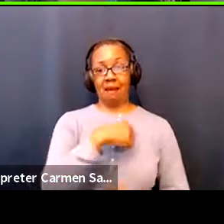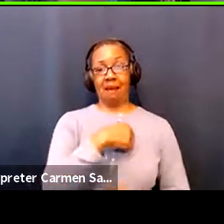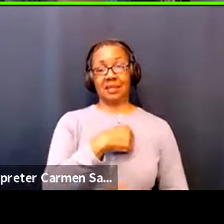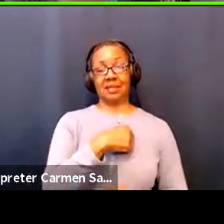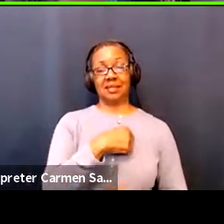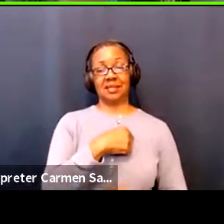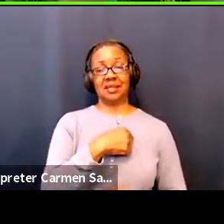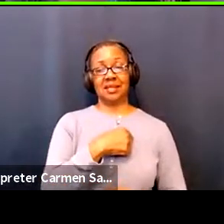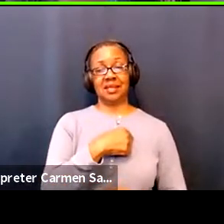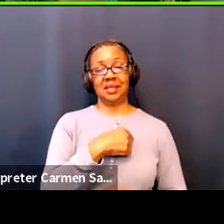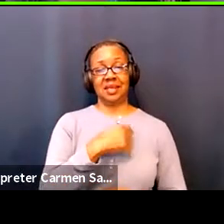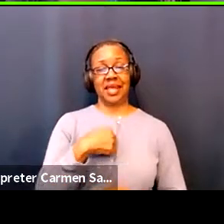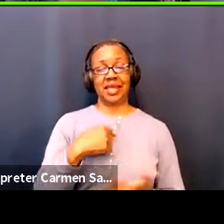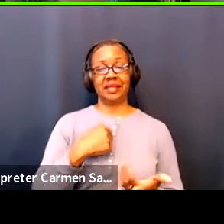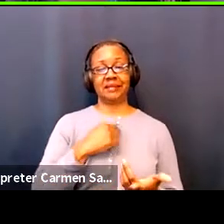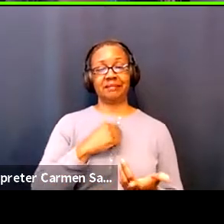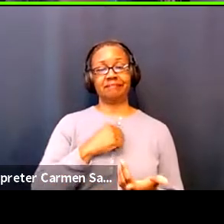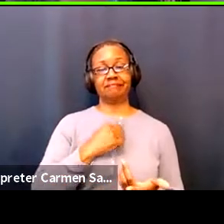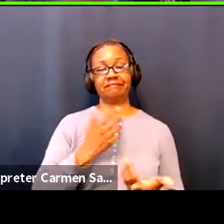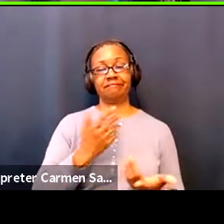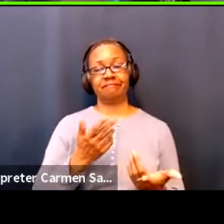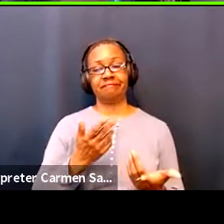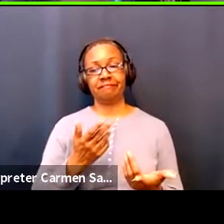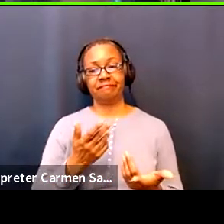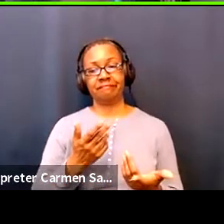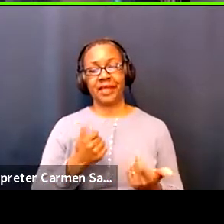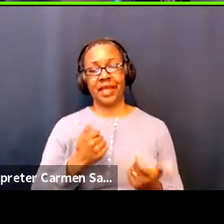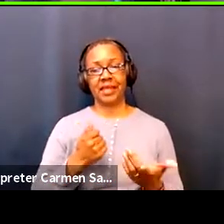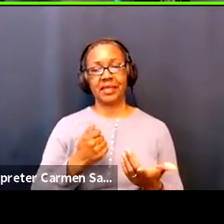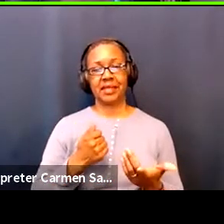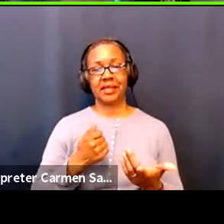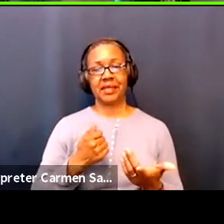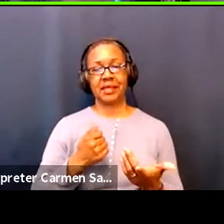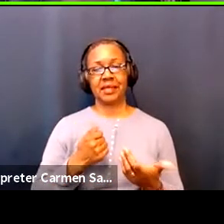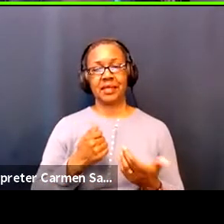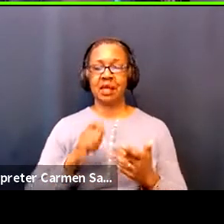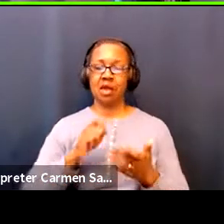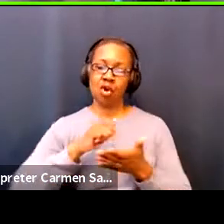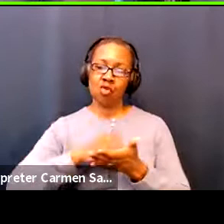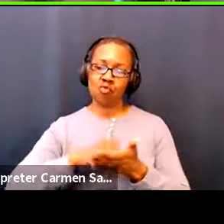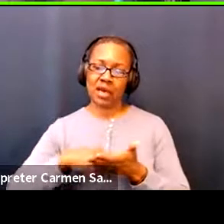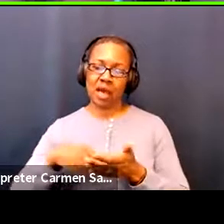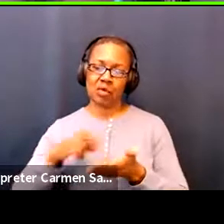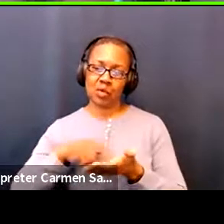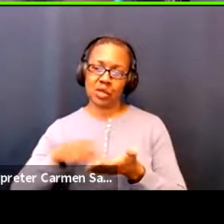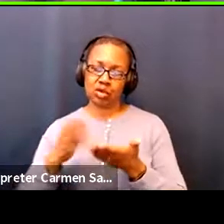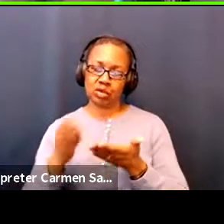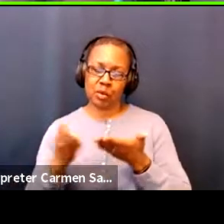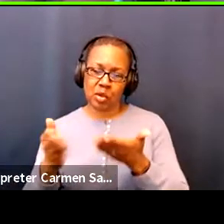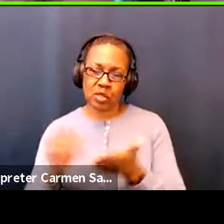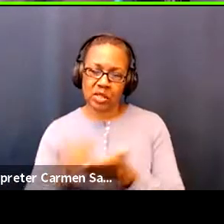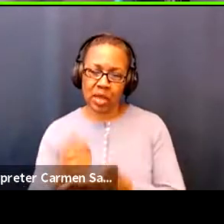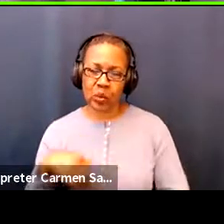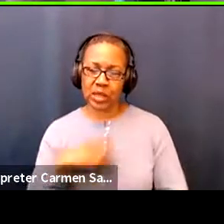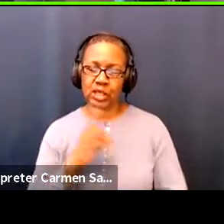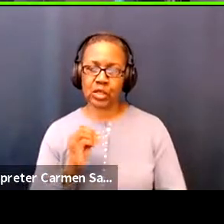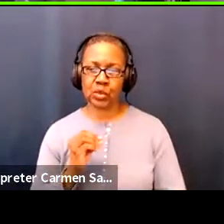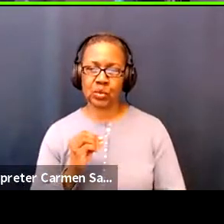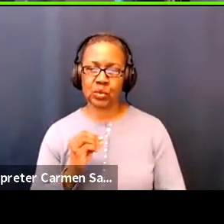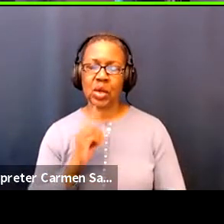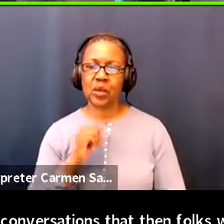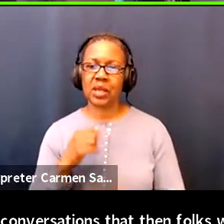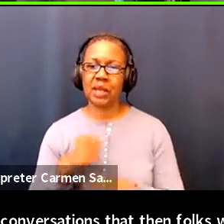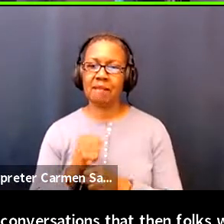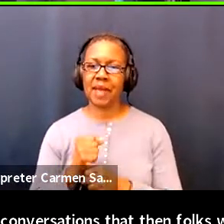can weave into the research proposals that we do, and really